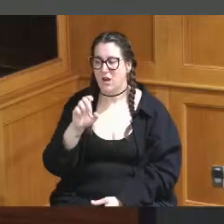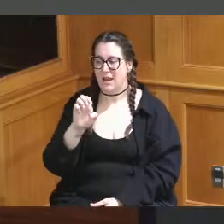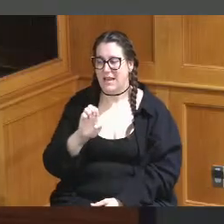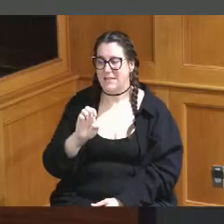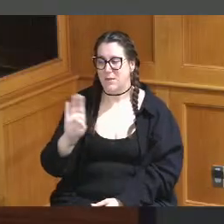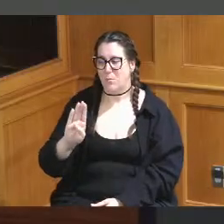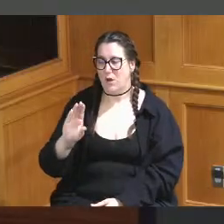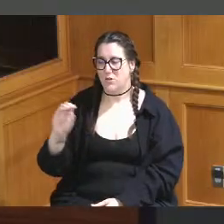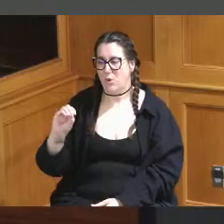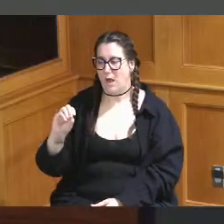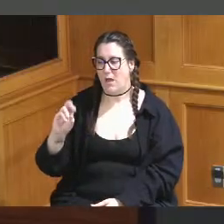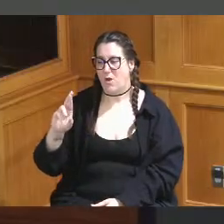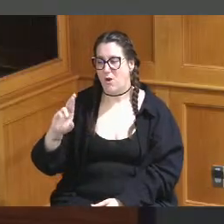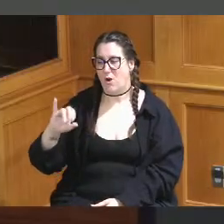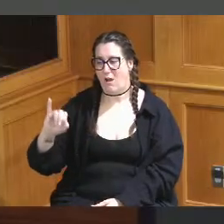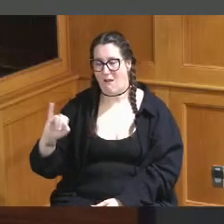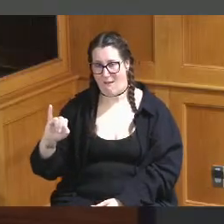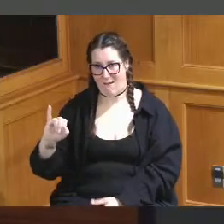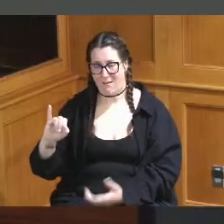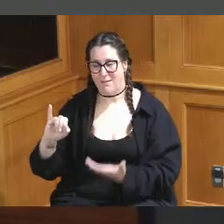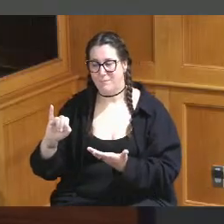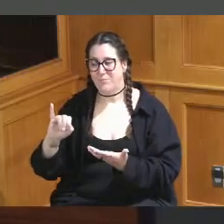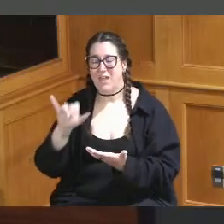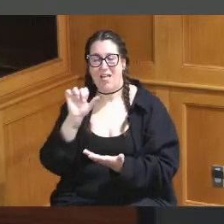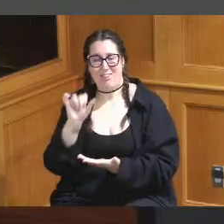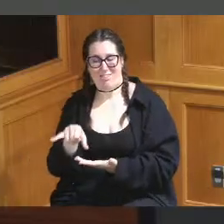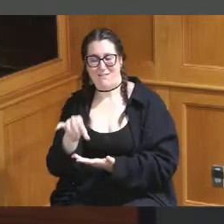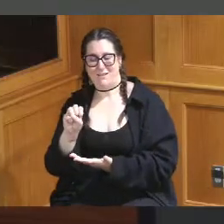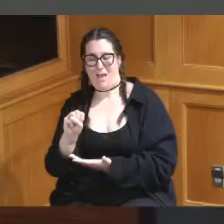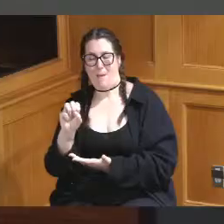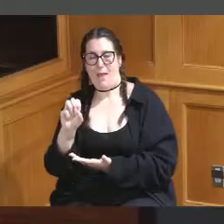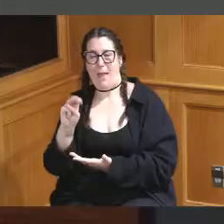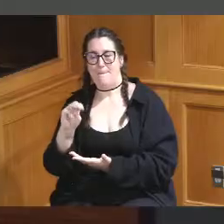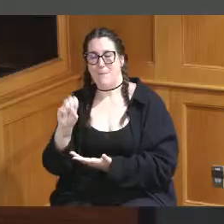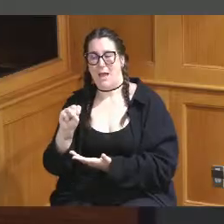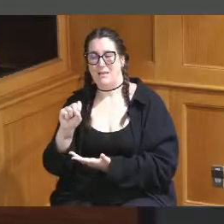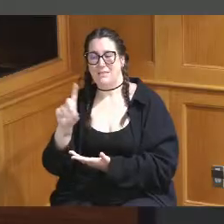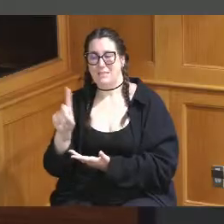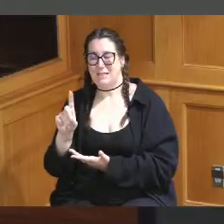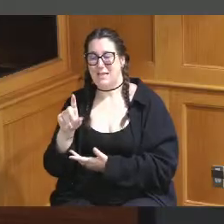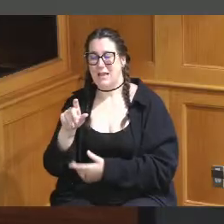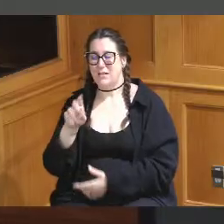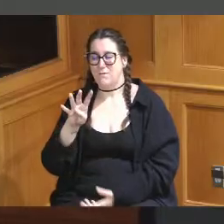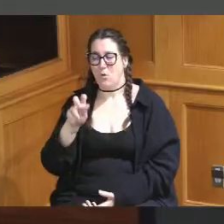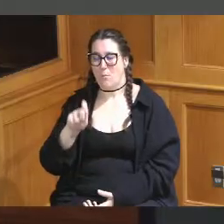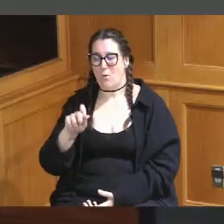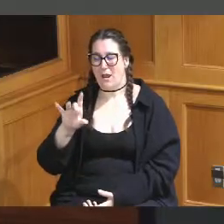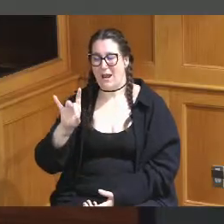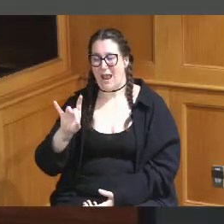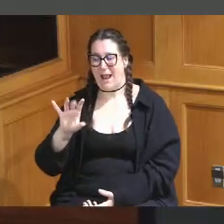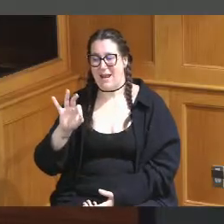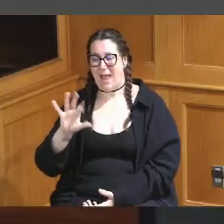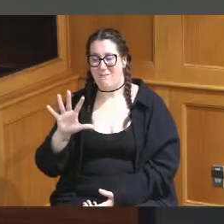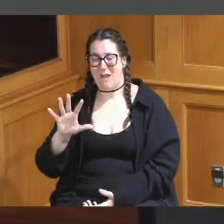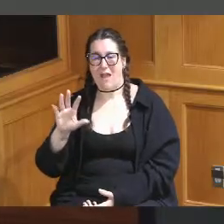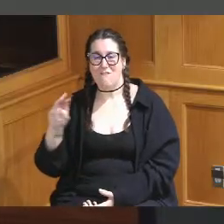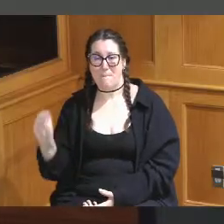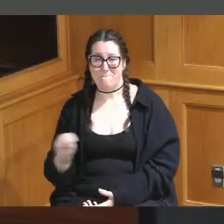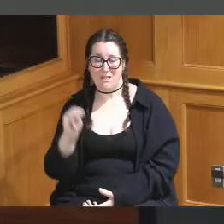Branch, Ohio Interceptor. This is an MSD project. It is at $4.895 million. This